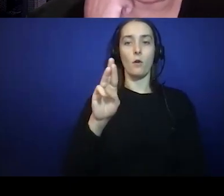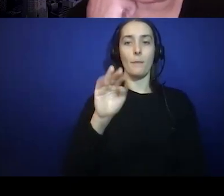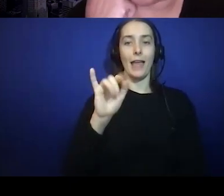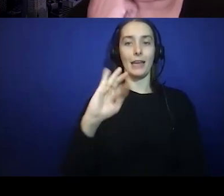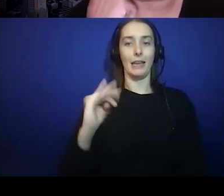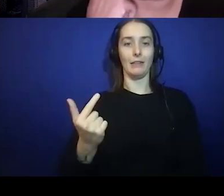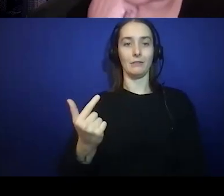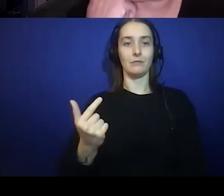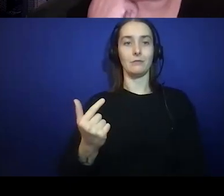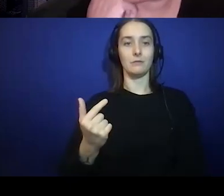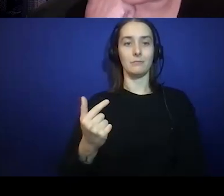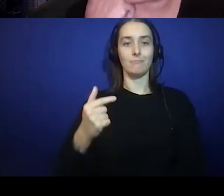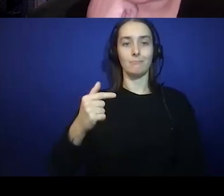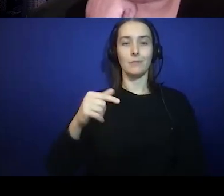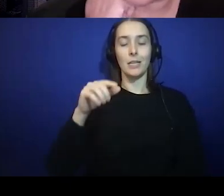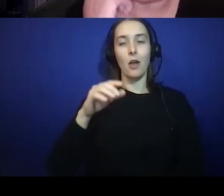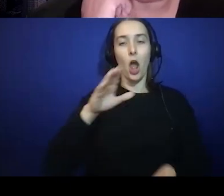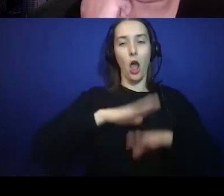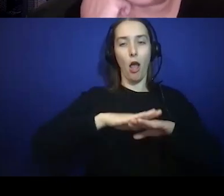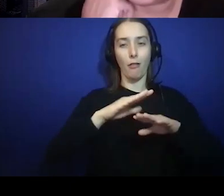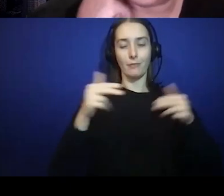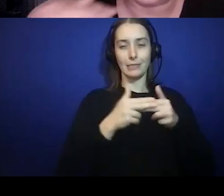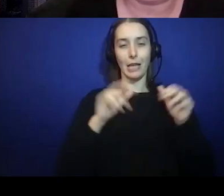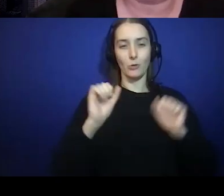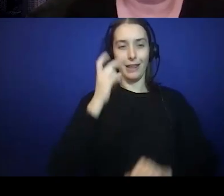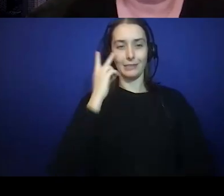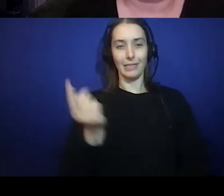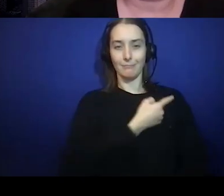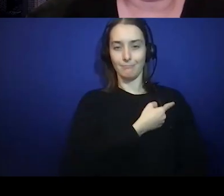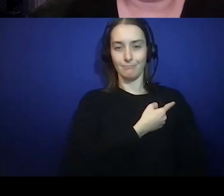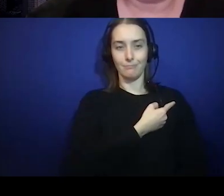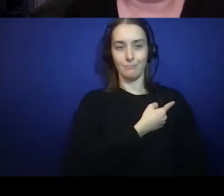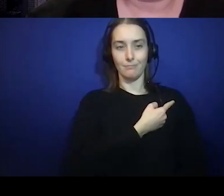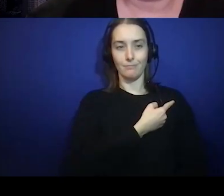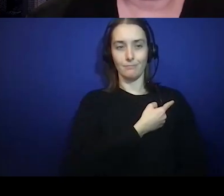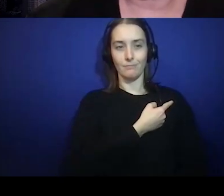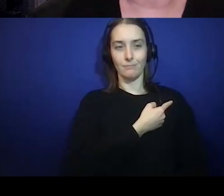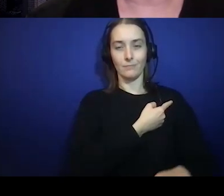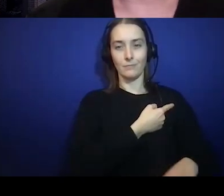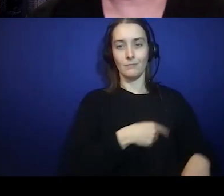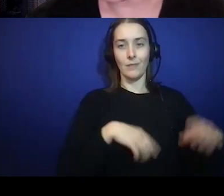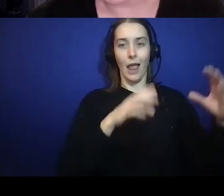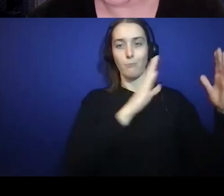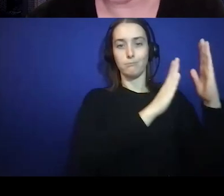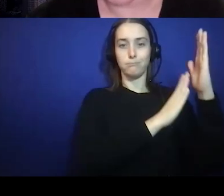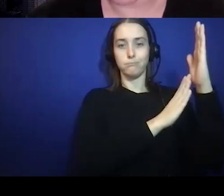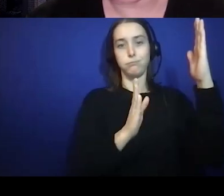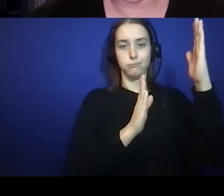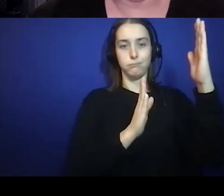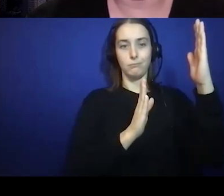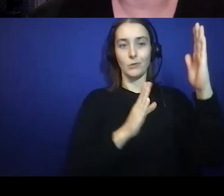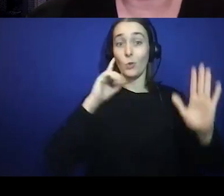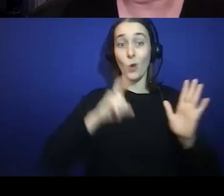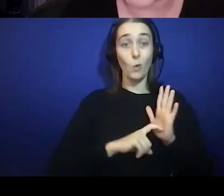is actually just called a block quote or a block quotation. So notice there are no quotation